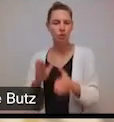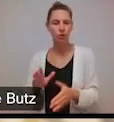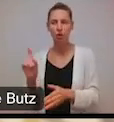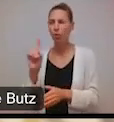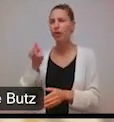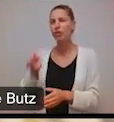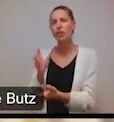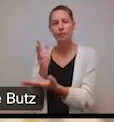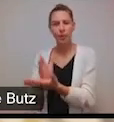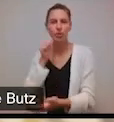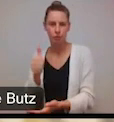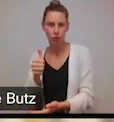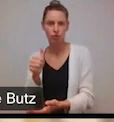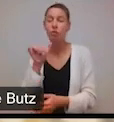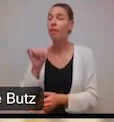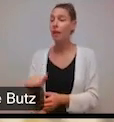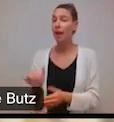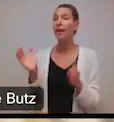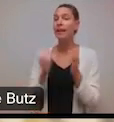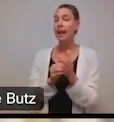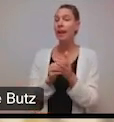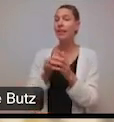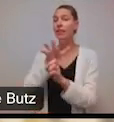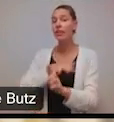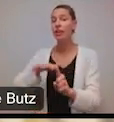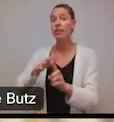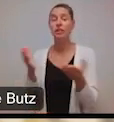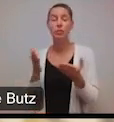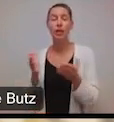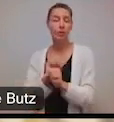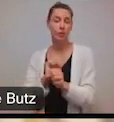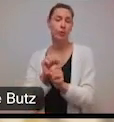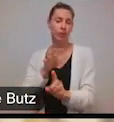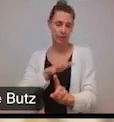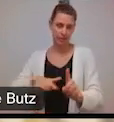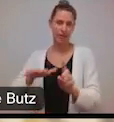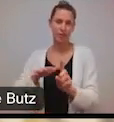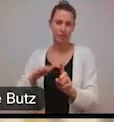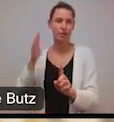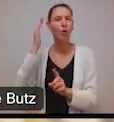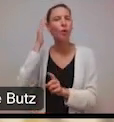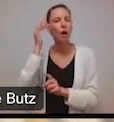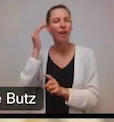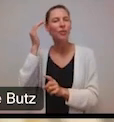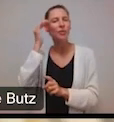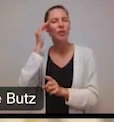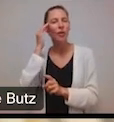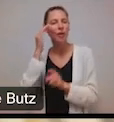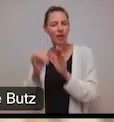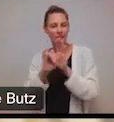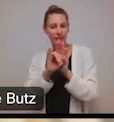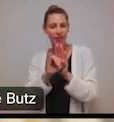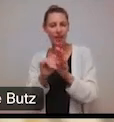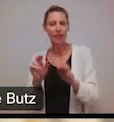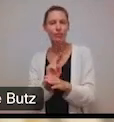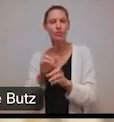So this is in the context of a work environment. We know that because of the word coworker. But it's not incredibly